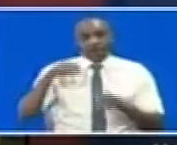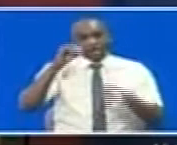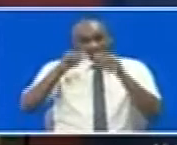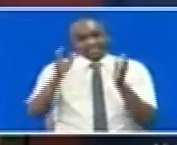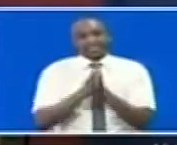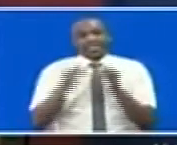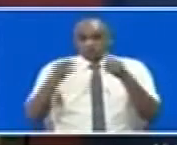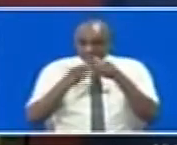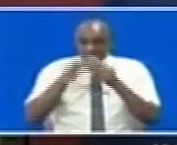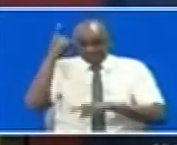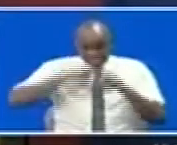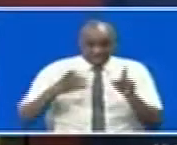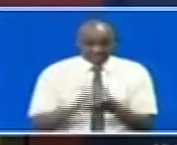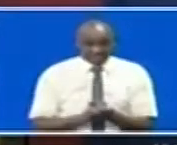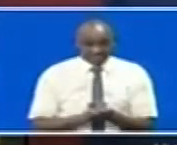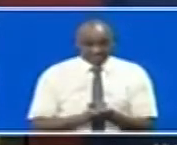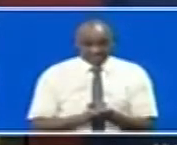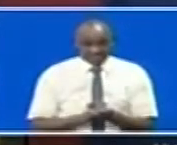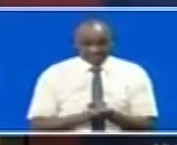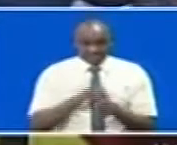in August this year.